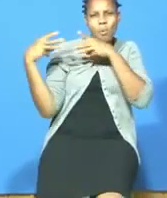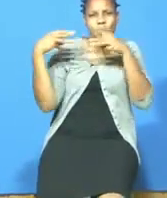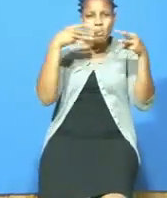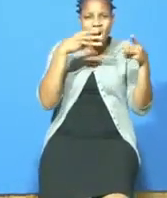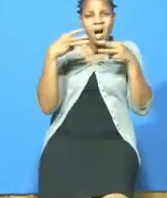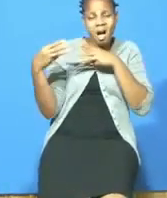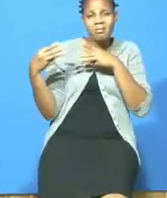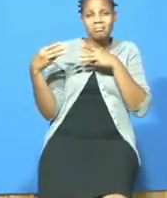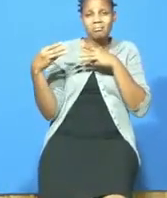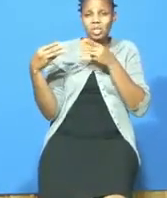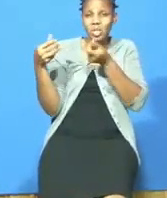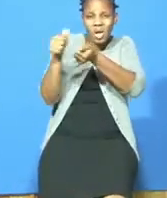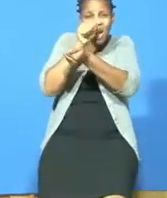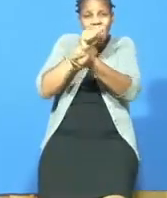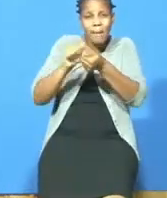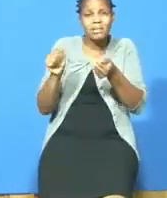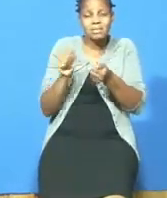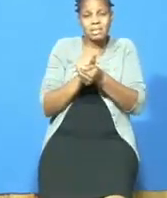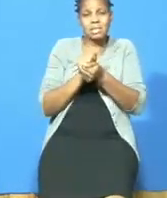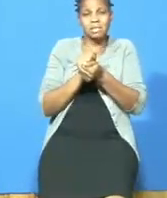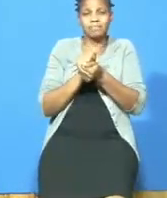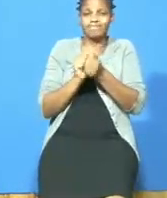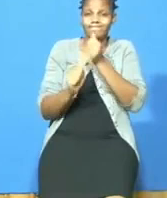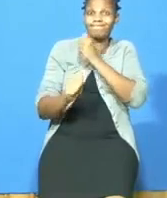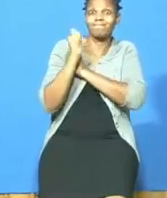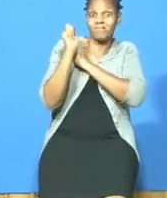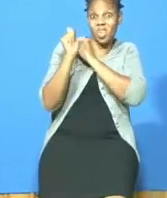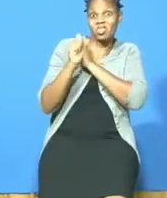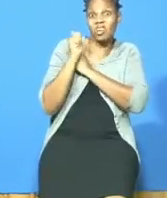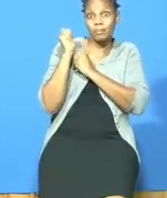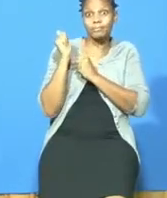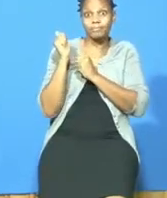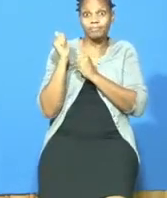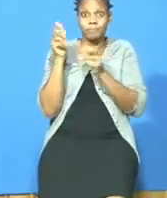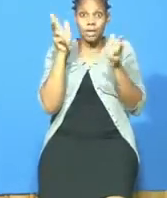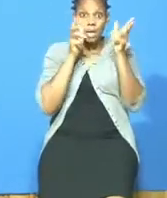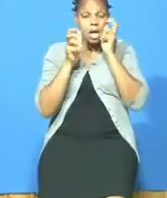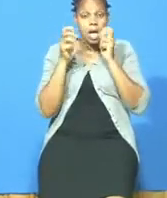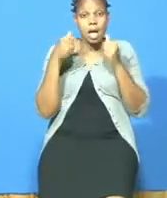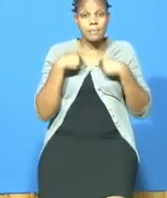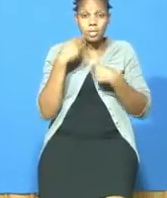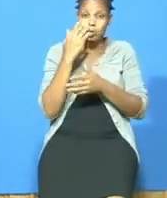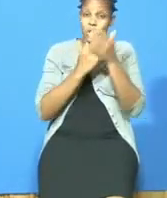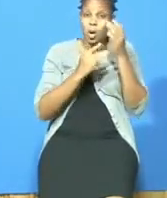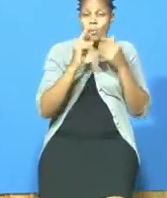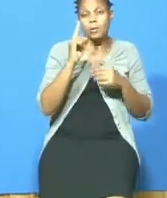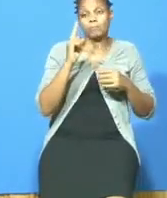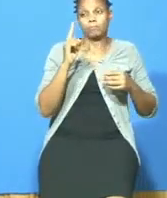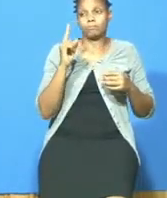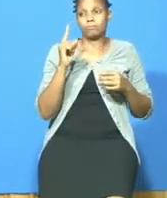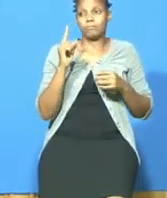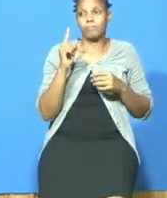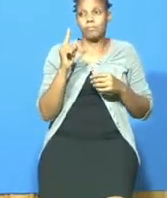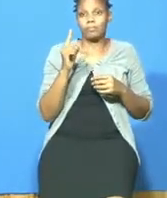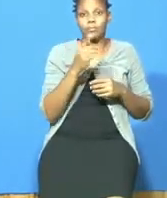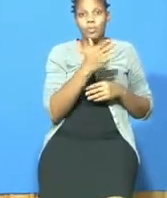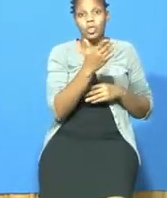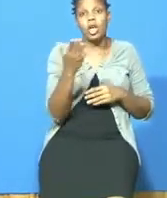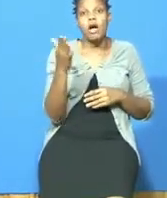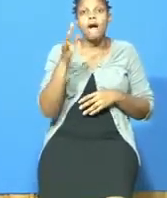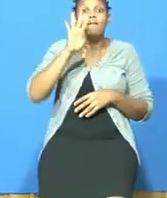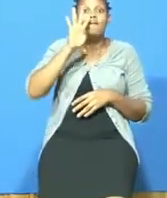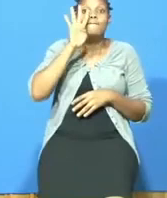warfare, calamities, danger. Hear me, somebody. There are